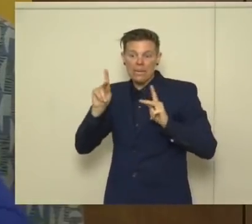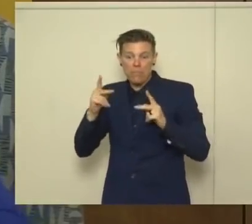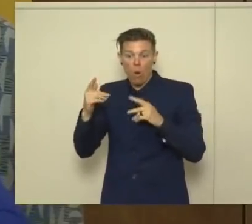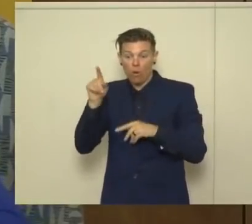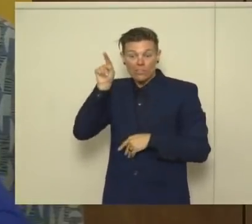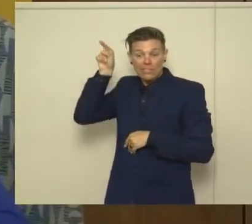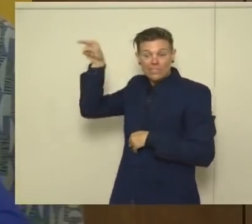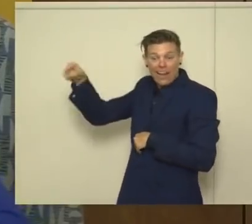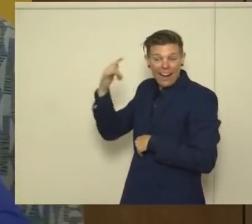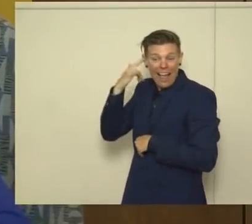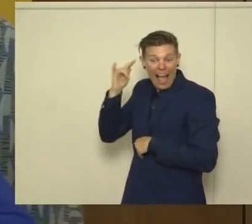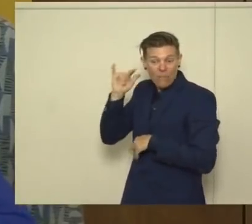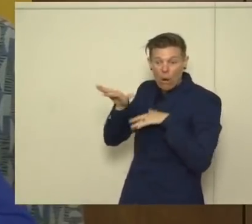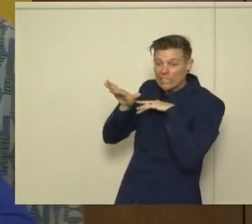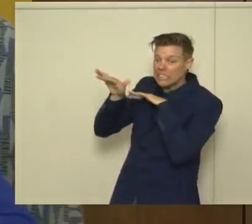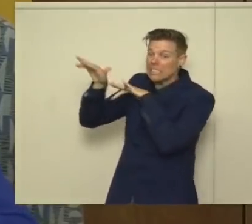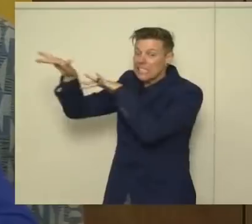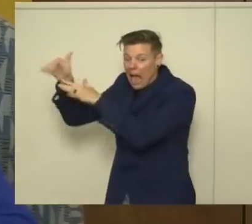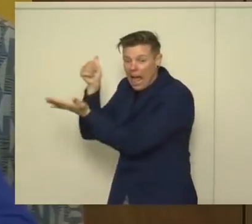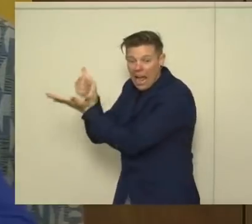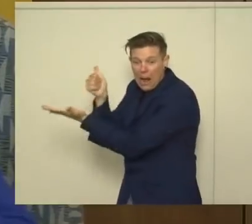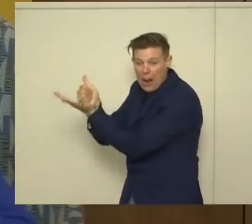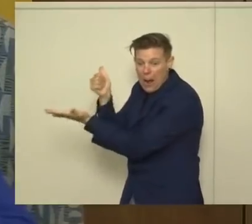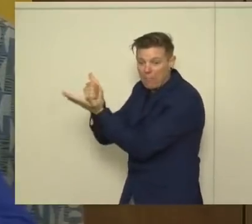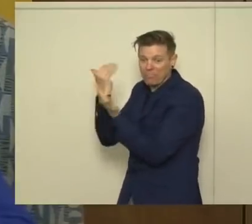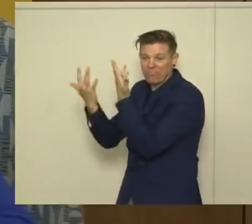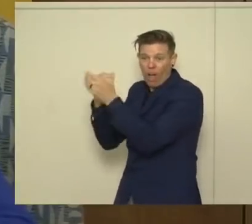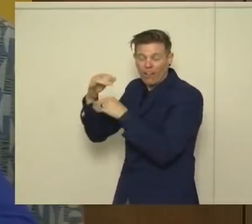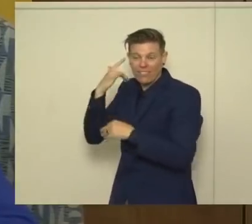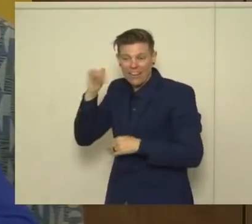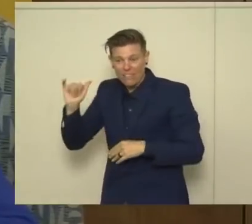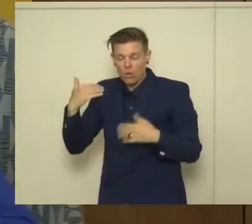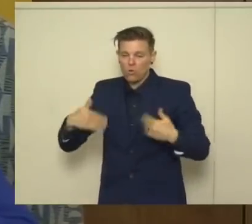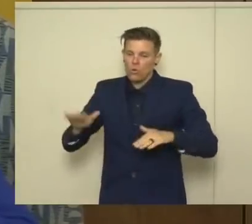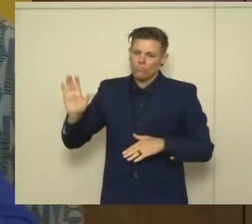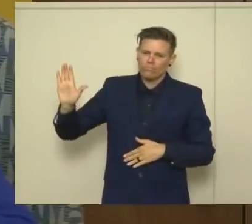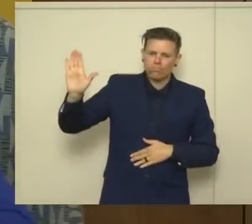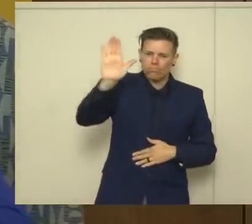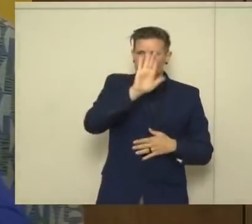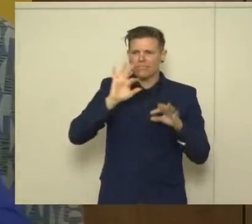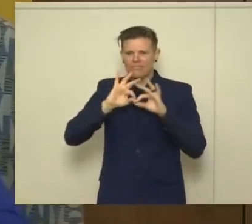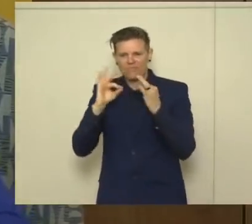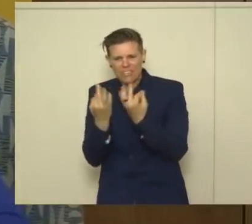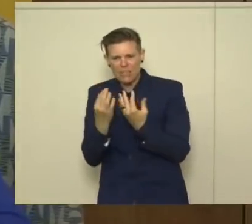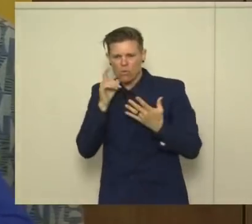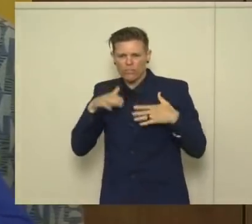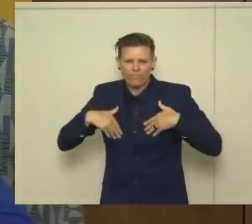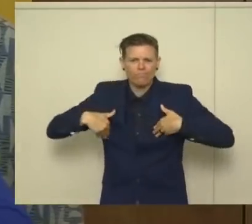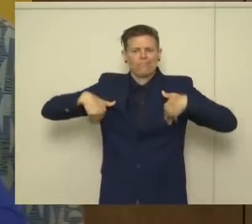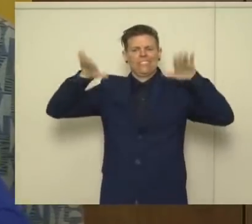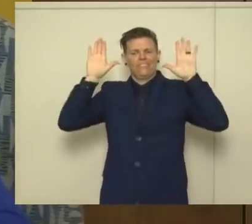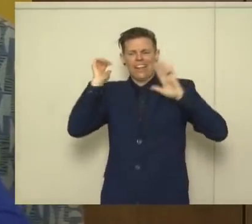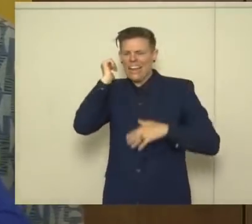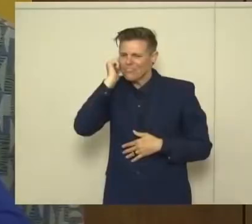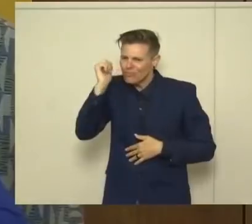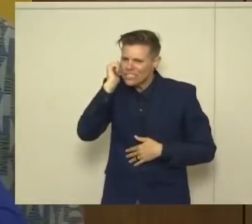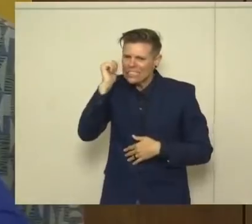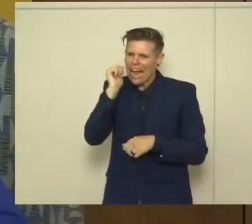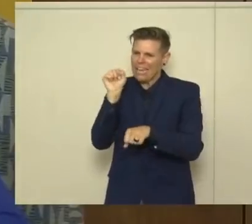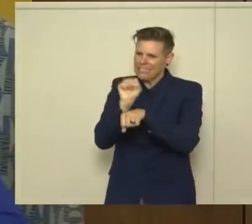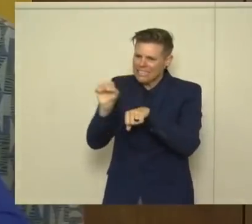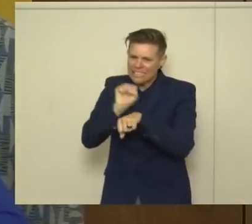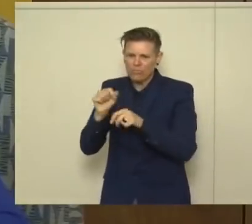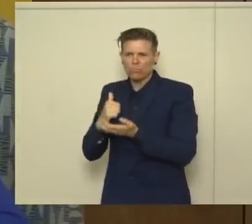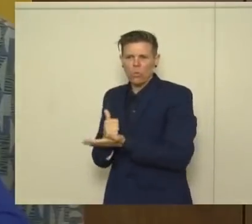much to all those families who sacrifice every day to keep us safe and are doing everything they can to minimize the harm